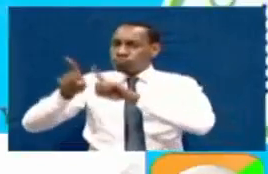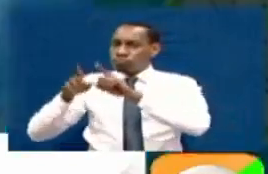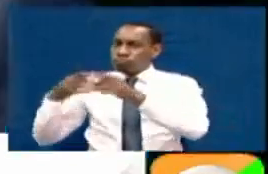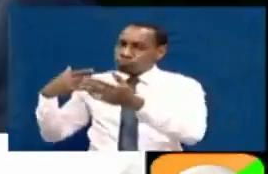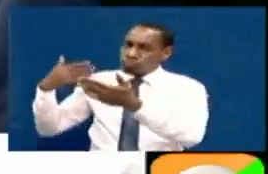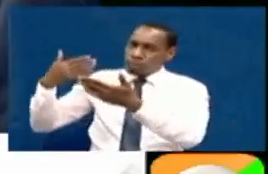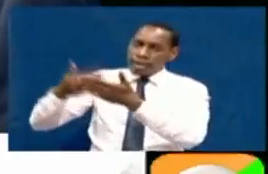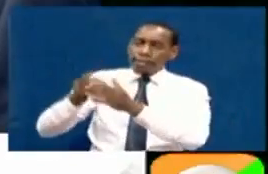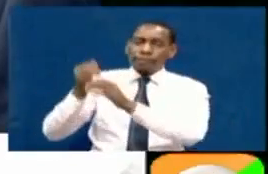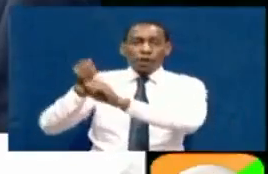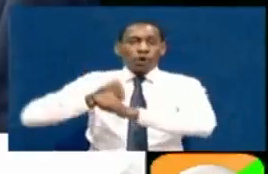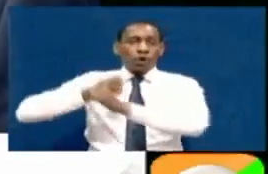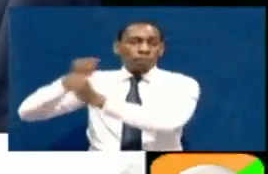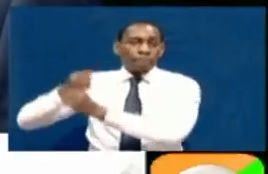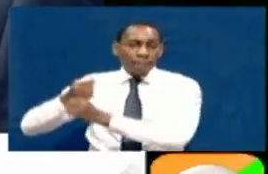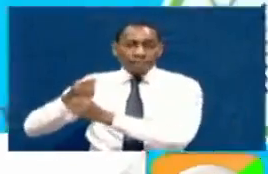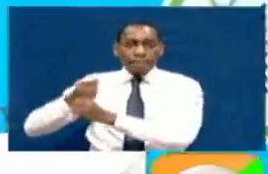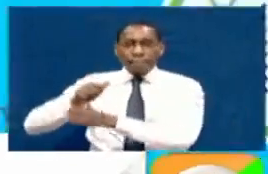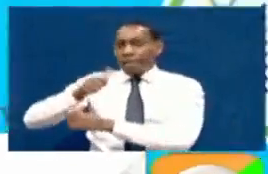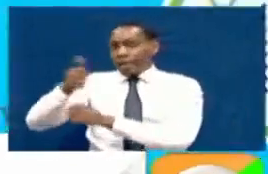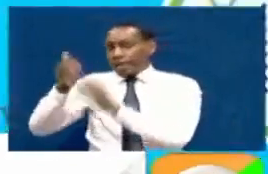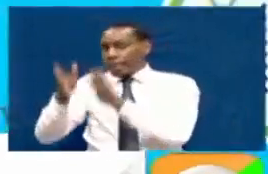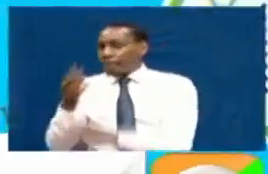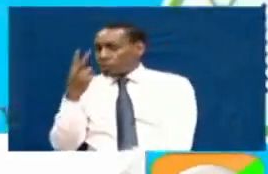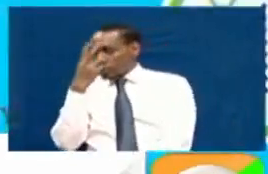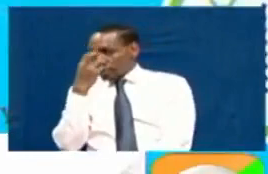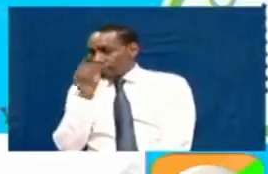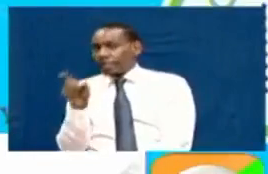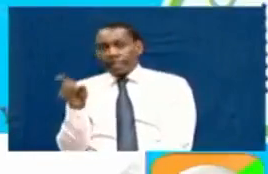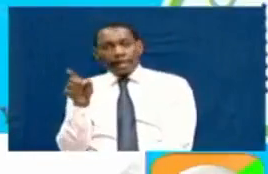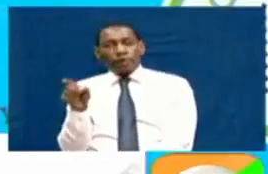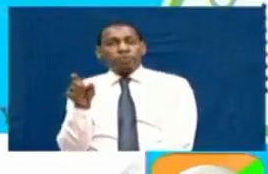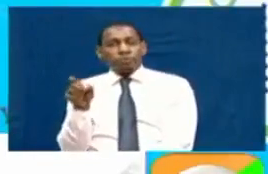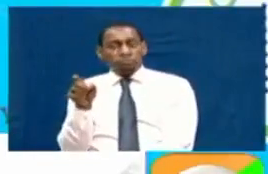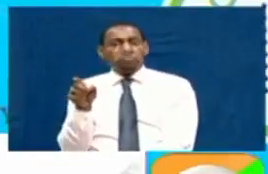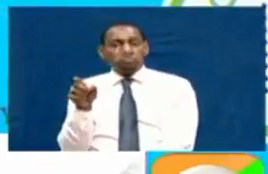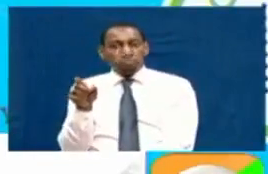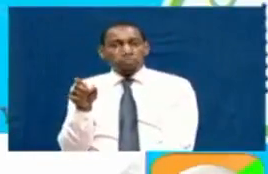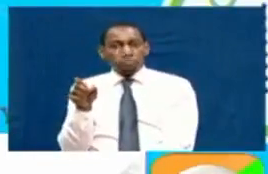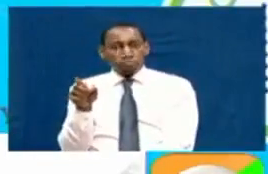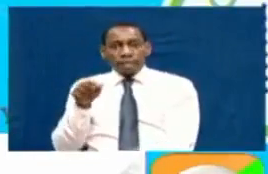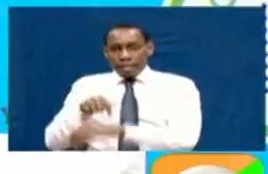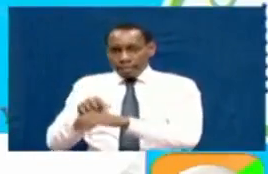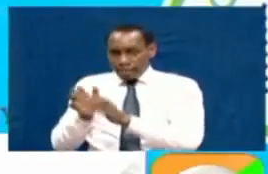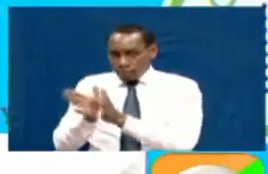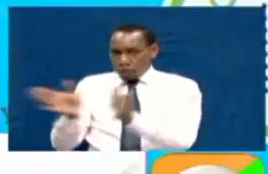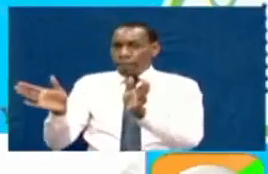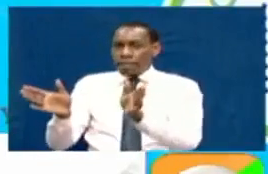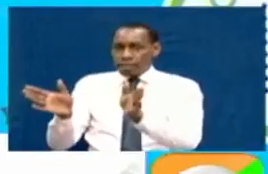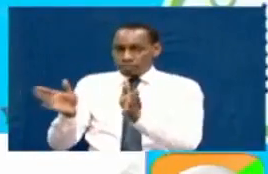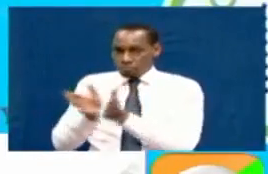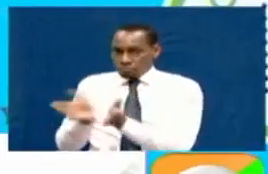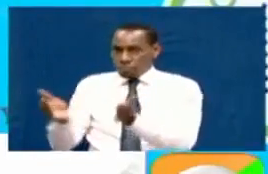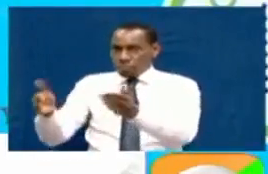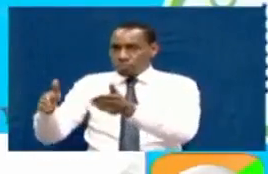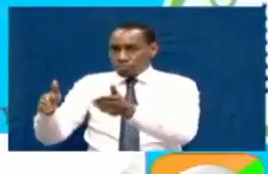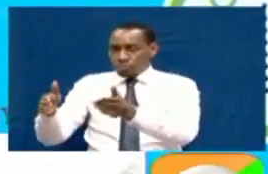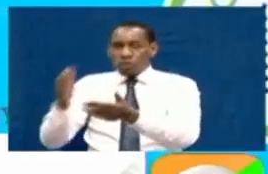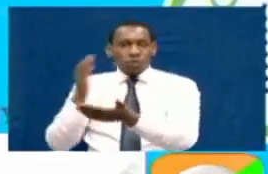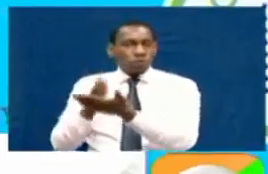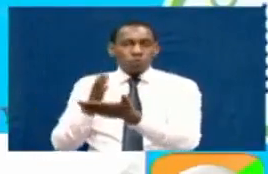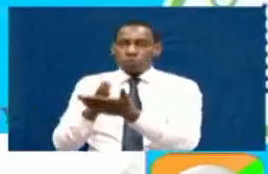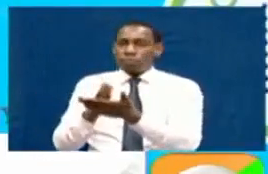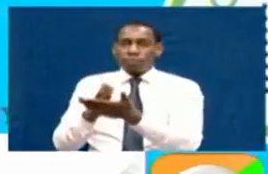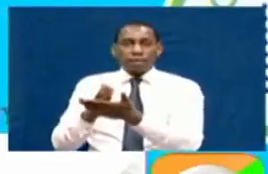way to Homa Bay. Somebody got suspicious, and on opening the coffin,